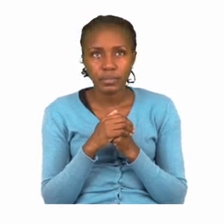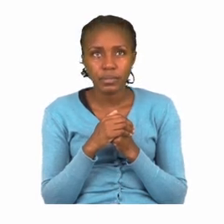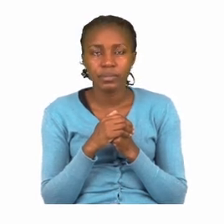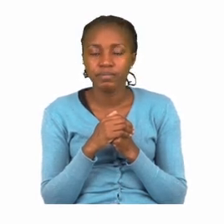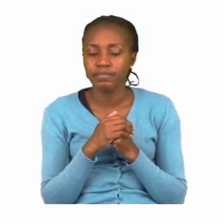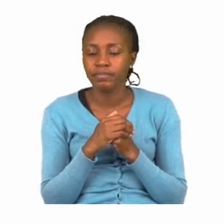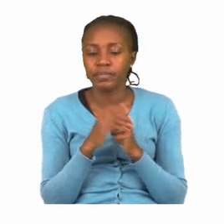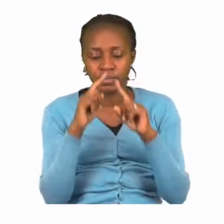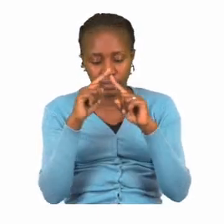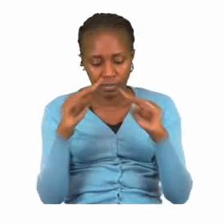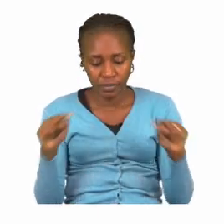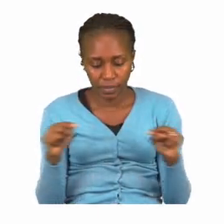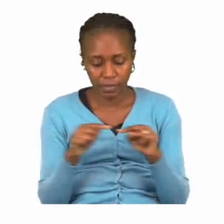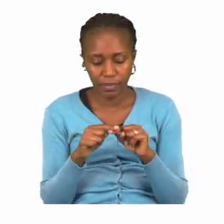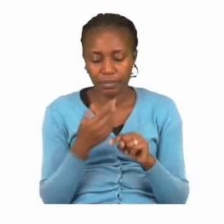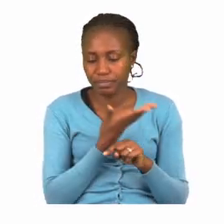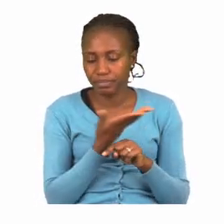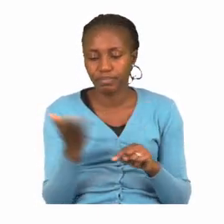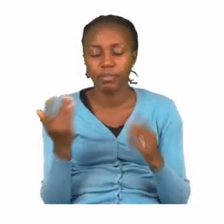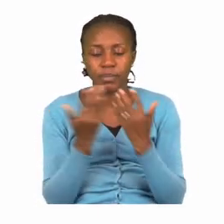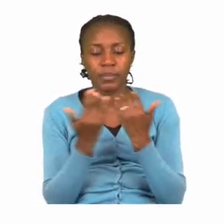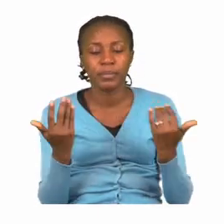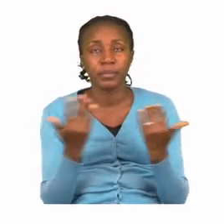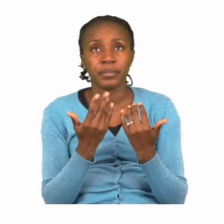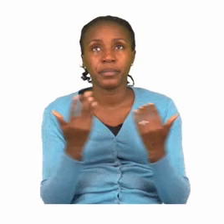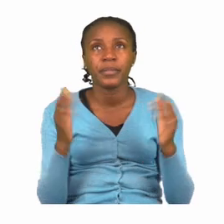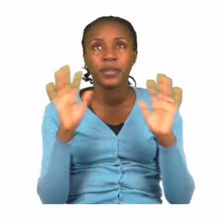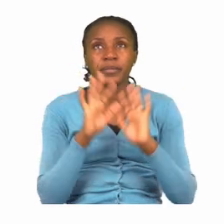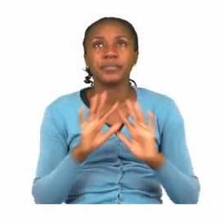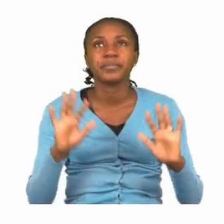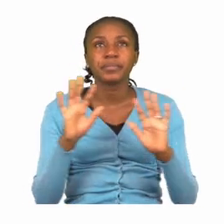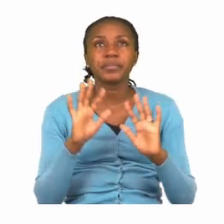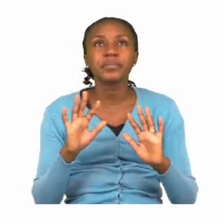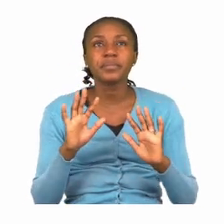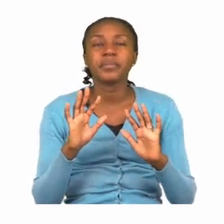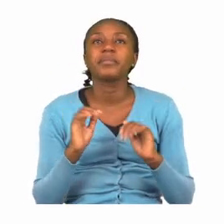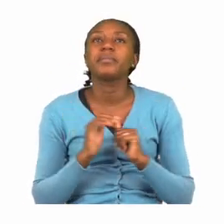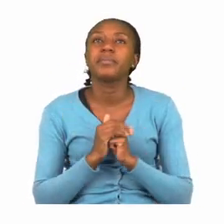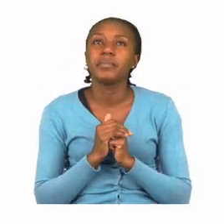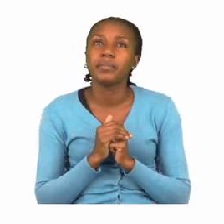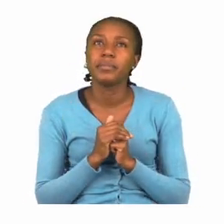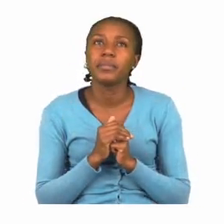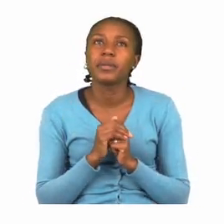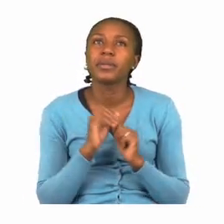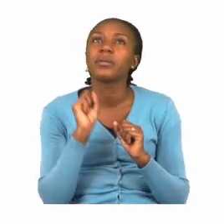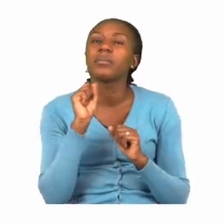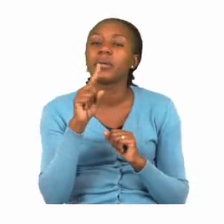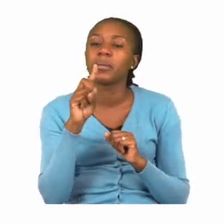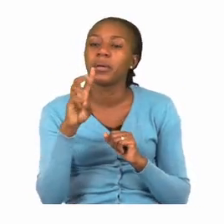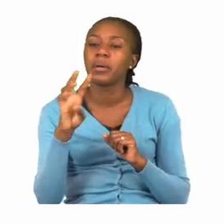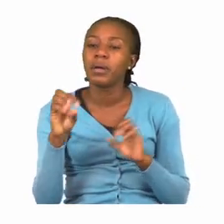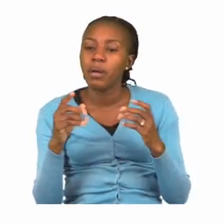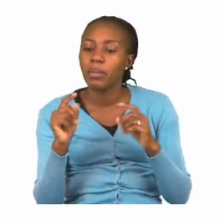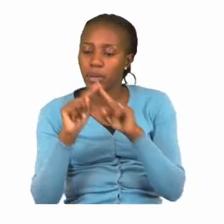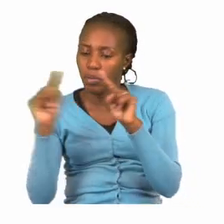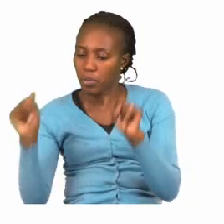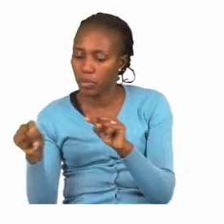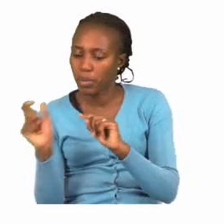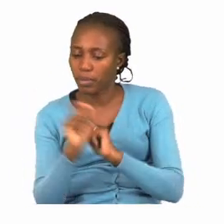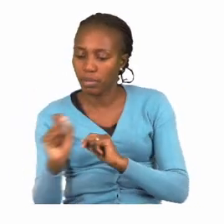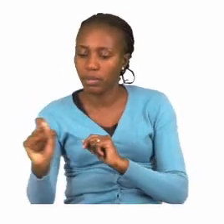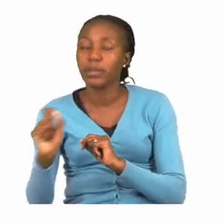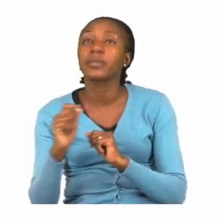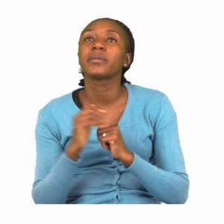color all the triangles, and then you have to count them. And when